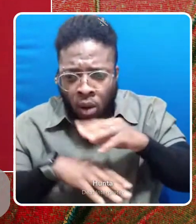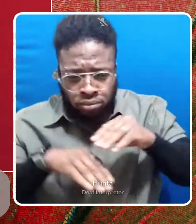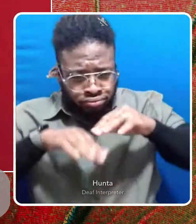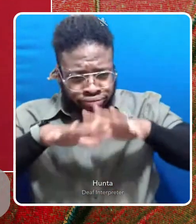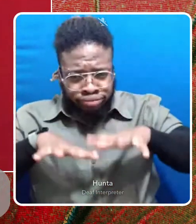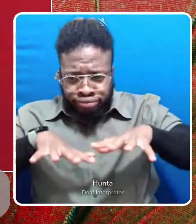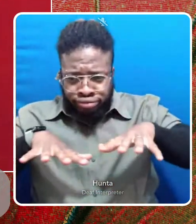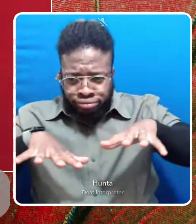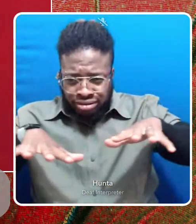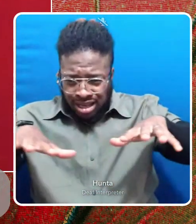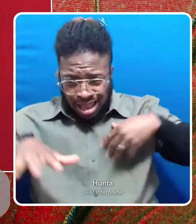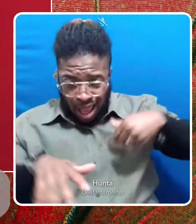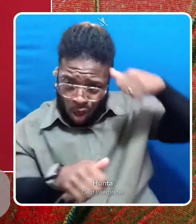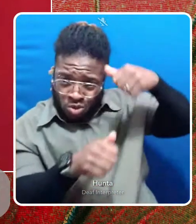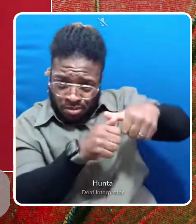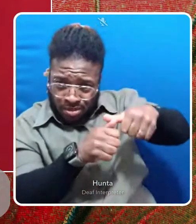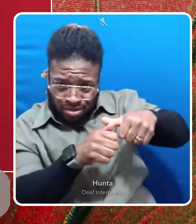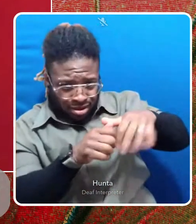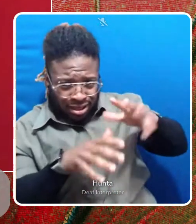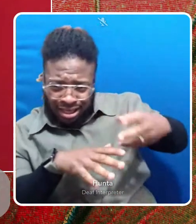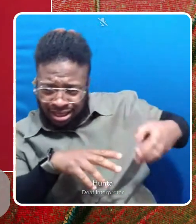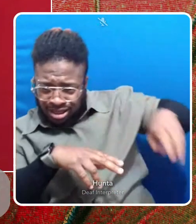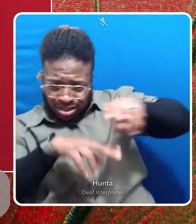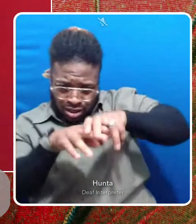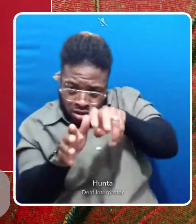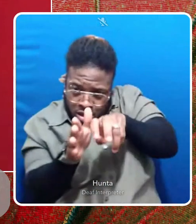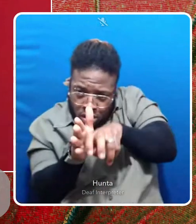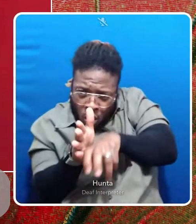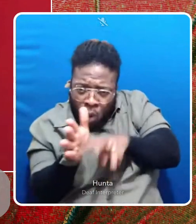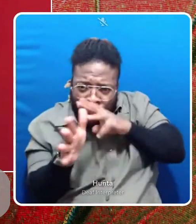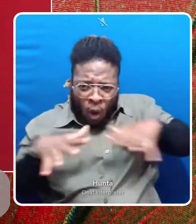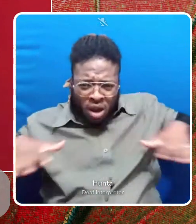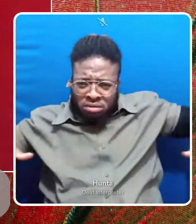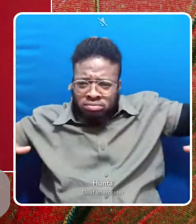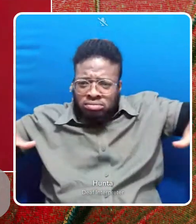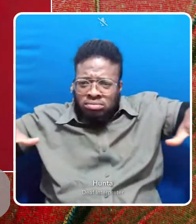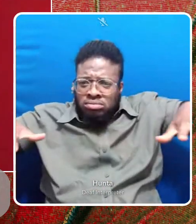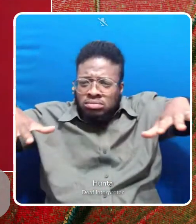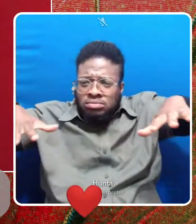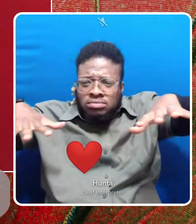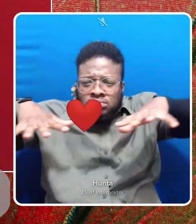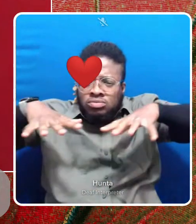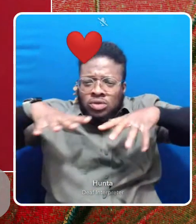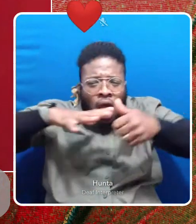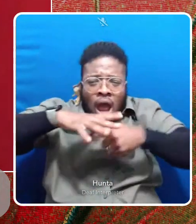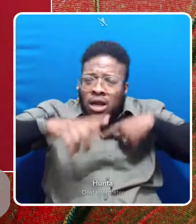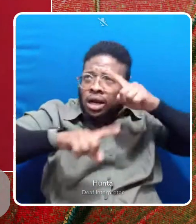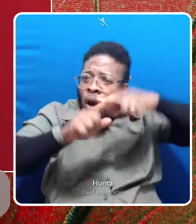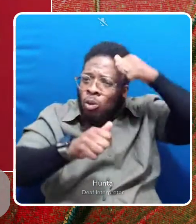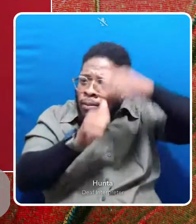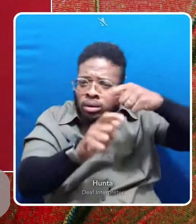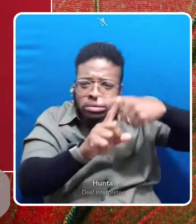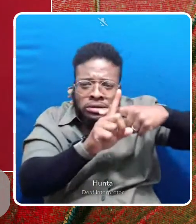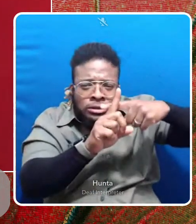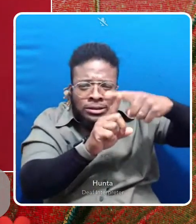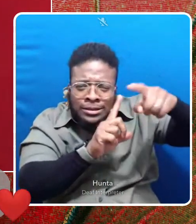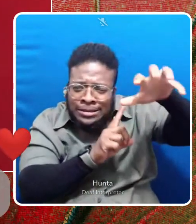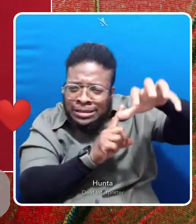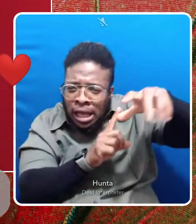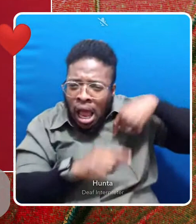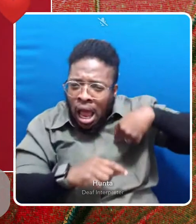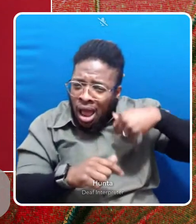in. I don't remember why it was so hot. I remember the voices in my head screaming at me. I remember